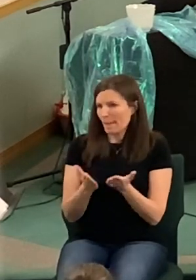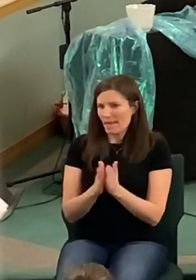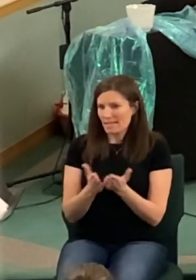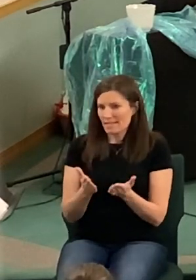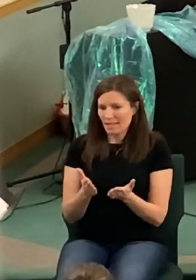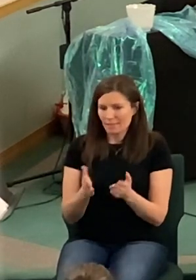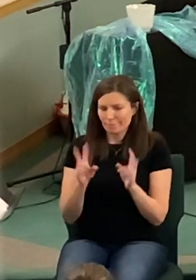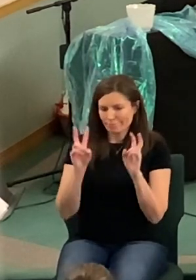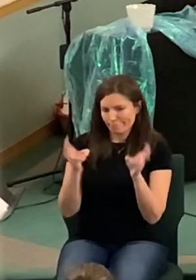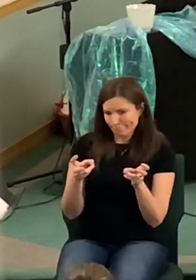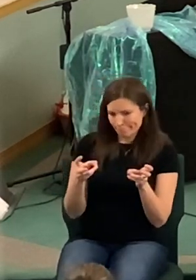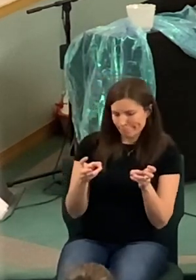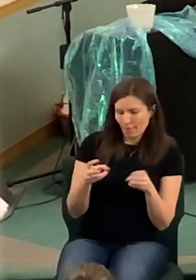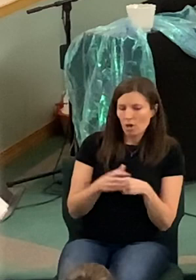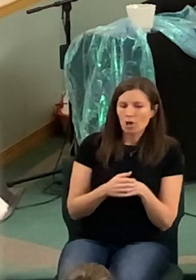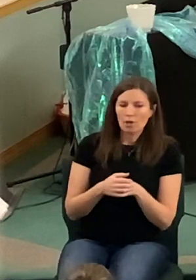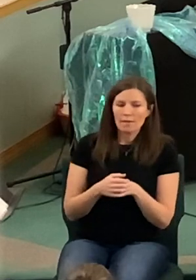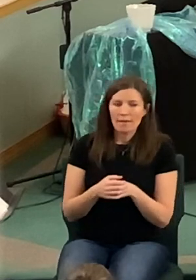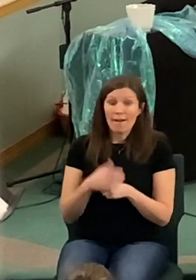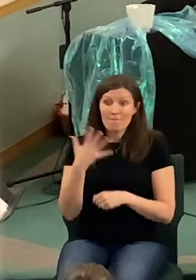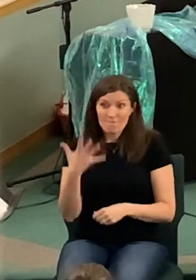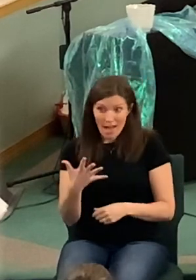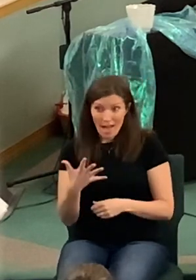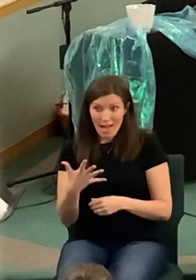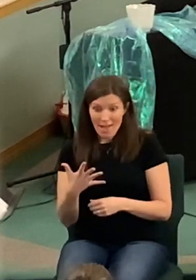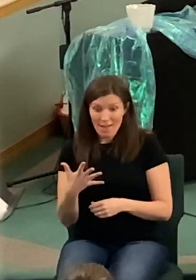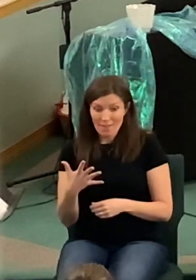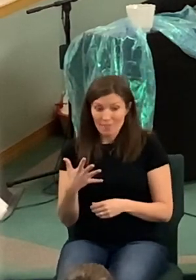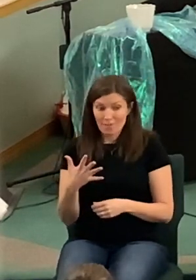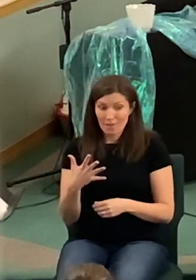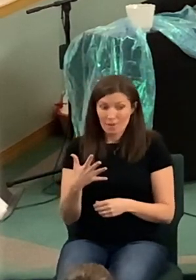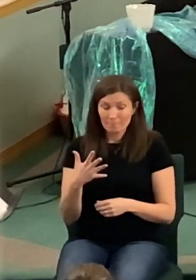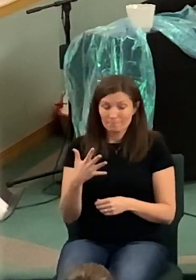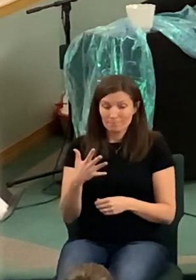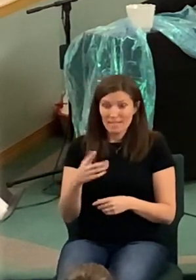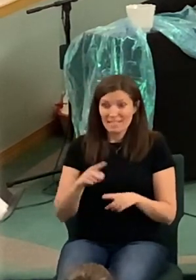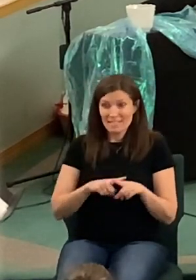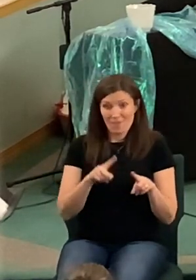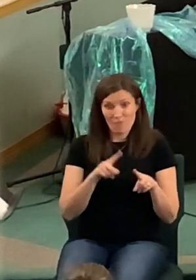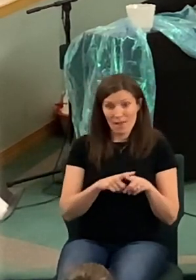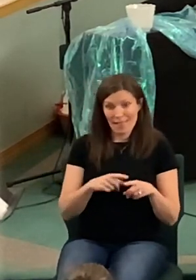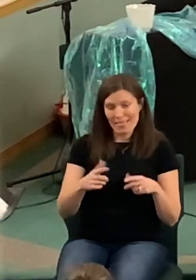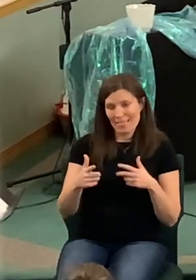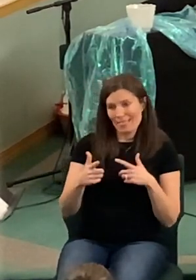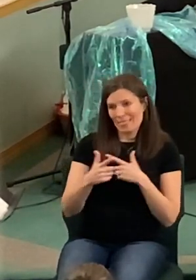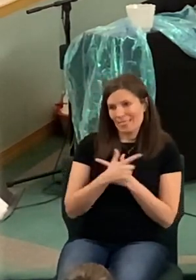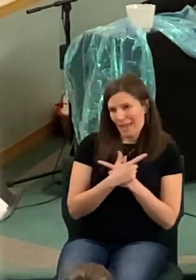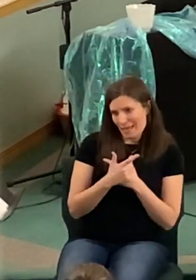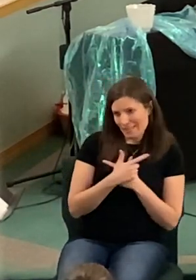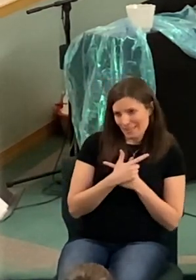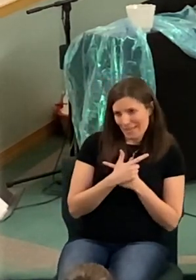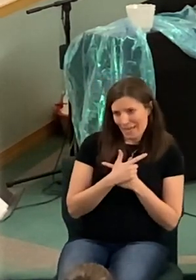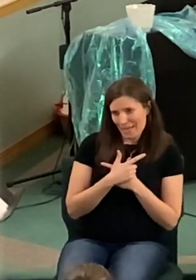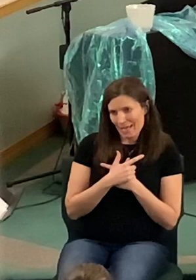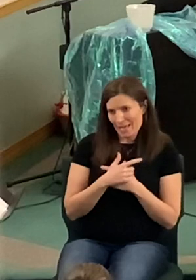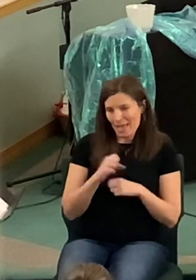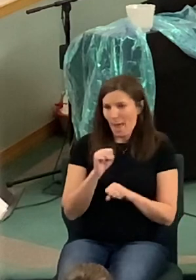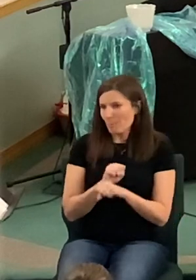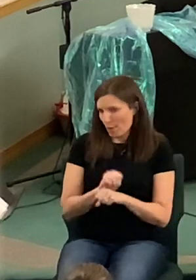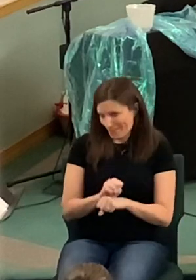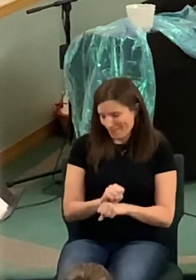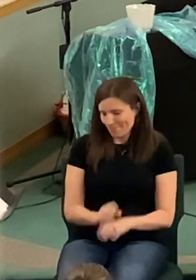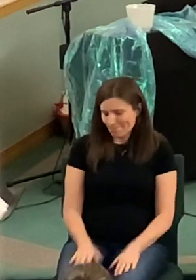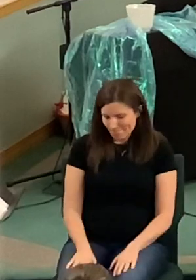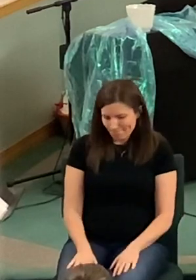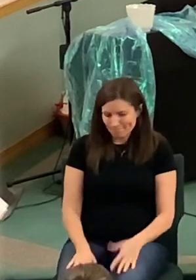Employees and How to Handle Them. And I like the titles they give to these five categories. The first title they